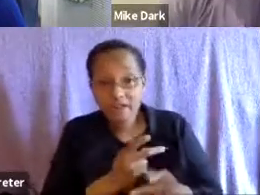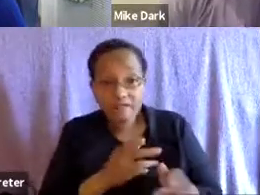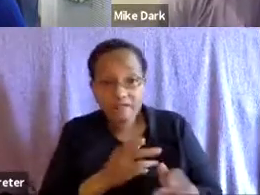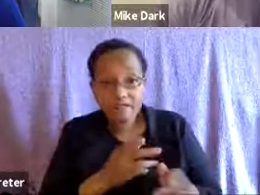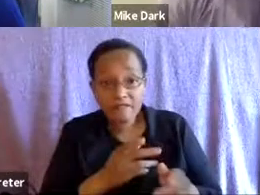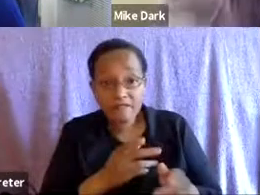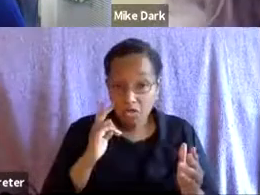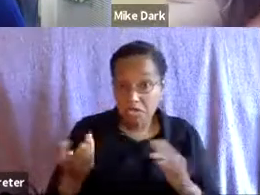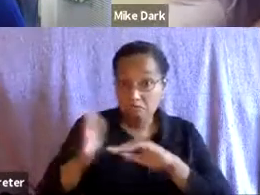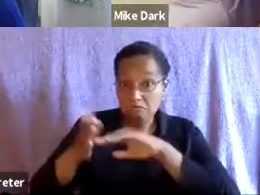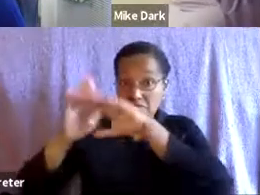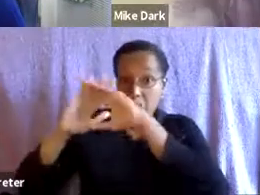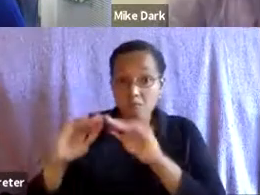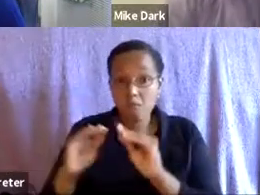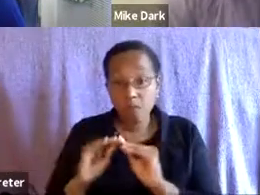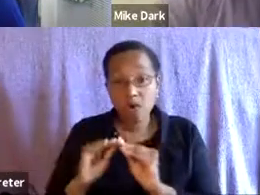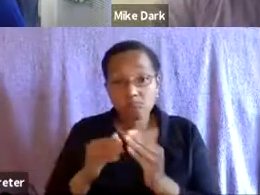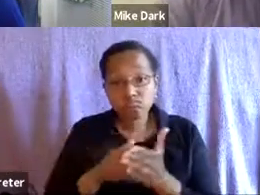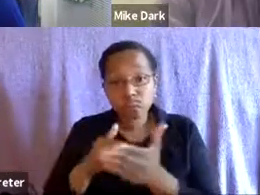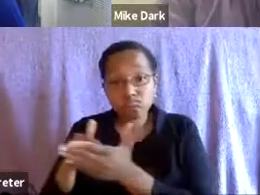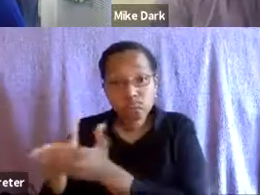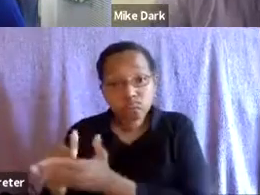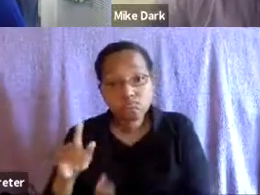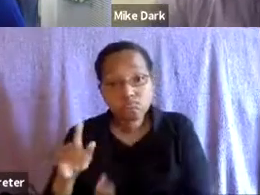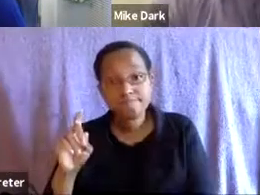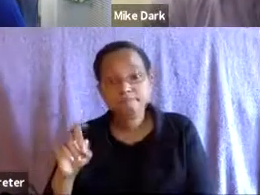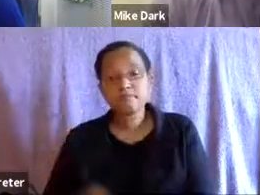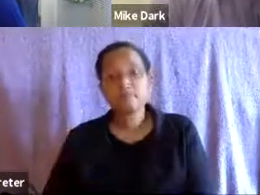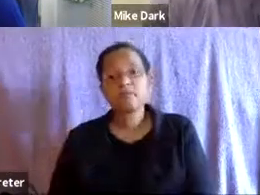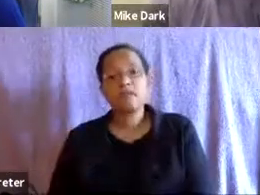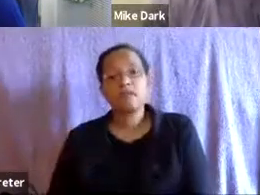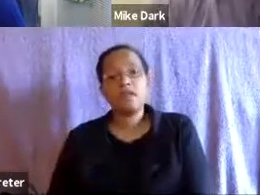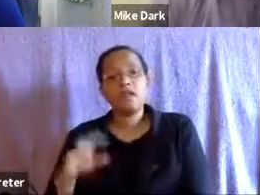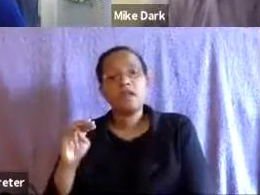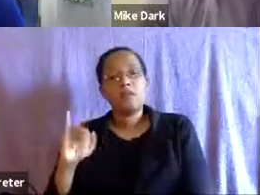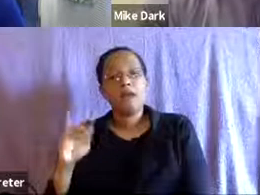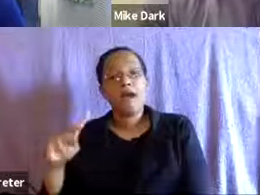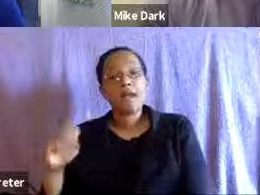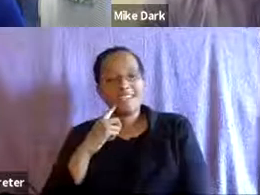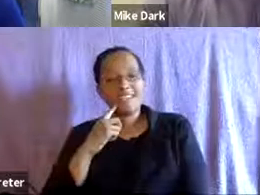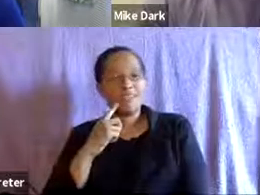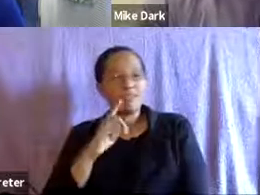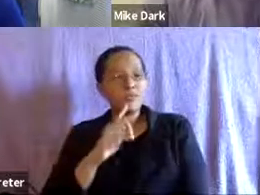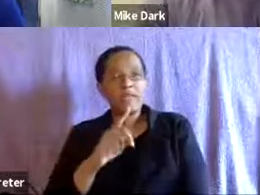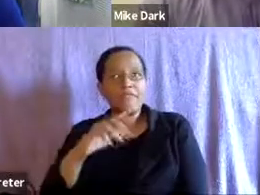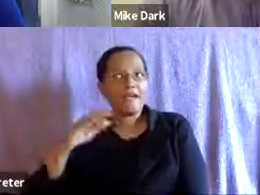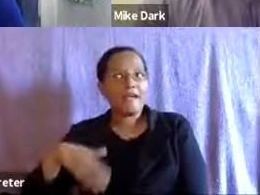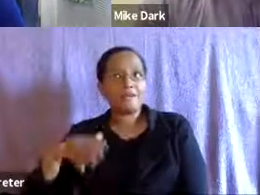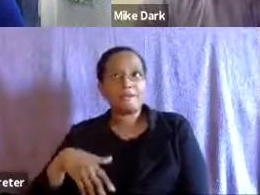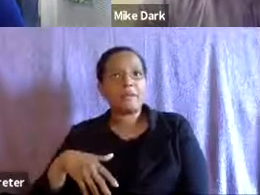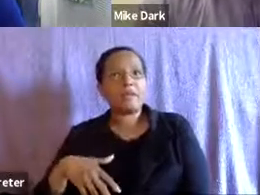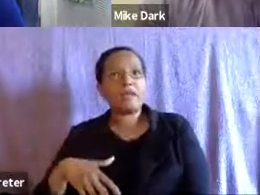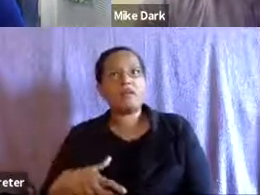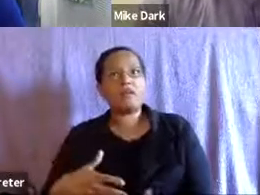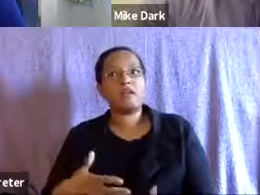is CNAs and direct care workers are part of our team. And I want us to have a wider tent that includes them. We cannot care for the folks that we